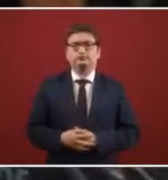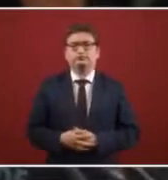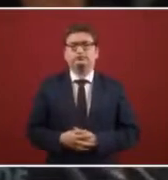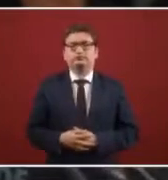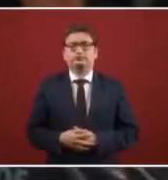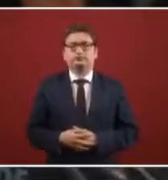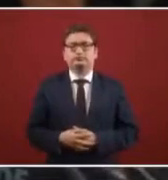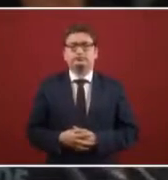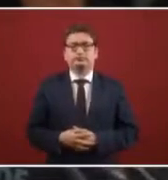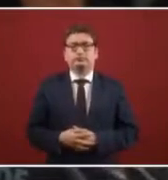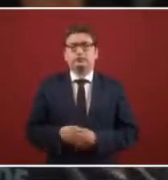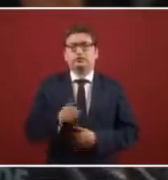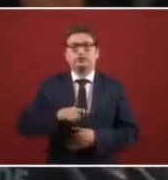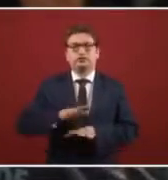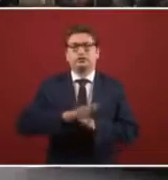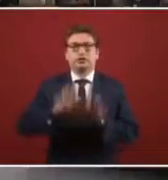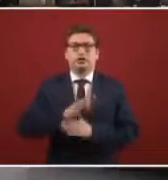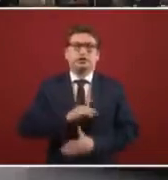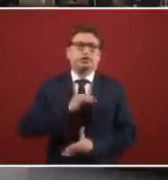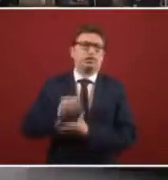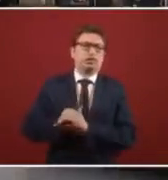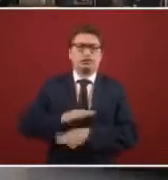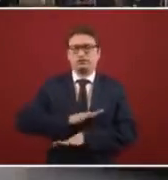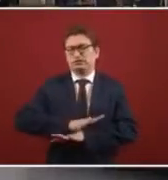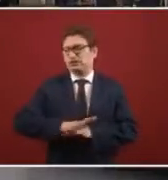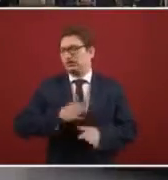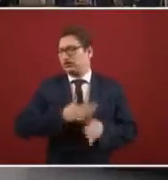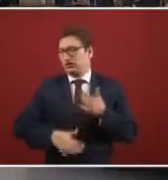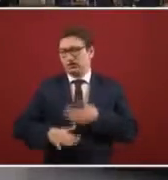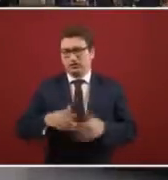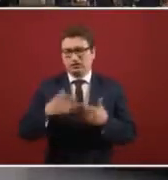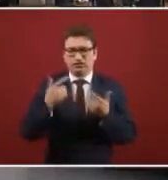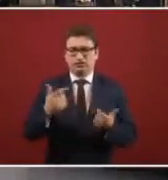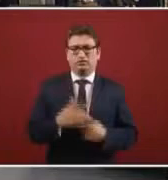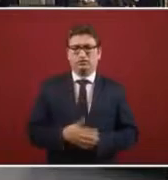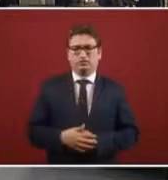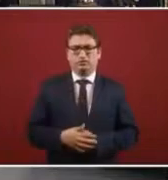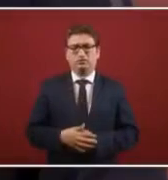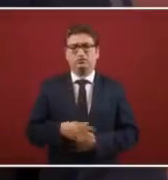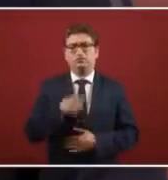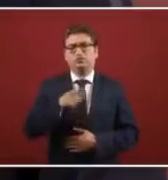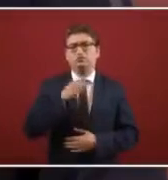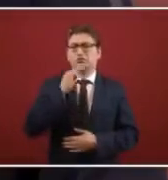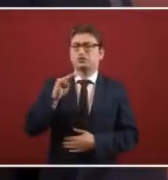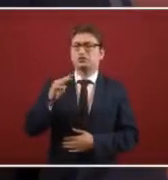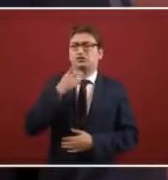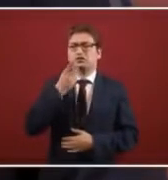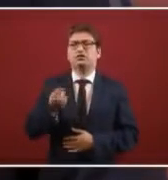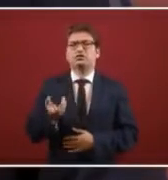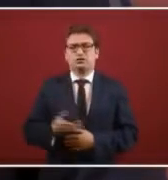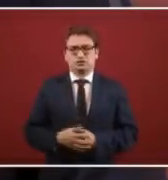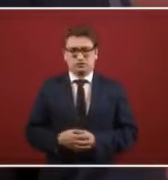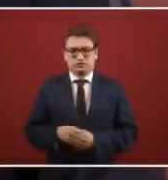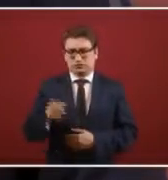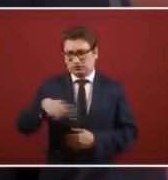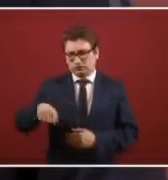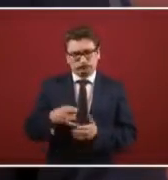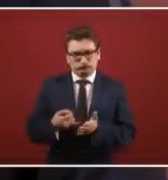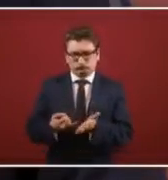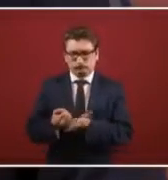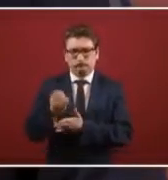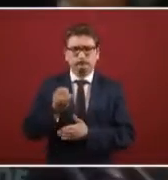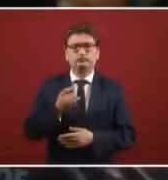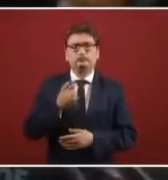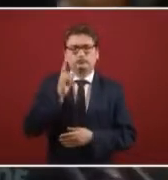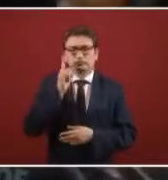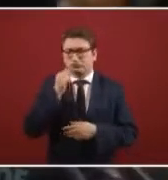that they're de tired ser ignorados. of being ignored. Y pues, ¿qué mensaje les envía? And what message do you Hay una have for them? decisión, Have you mañana se decided